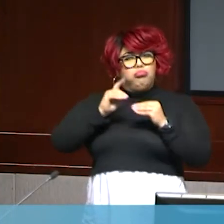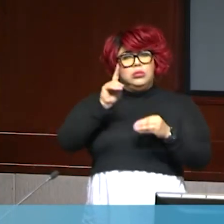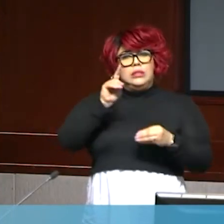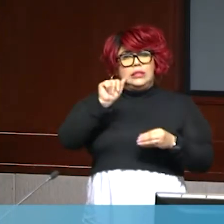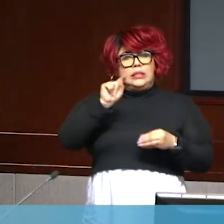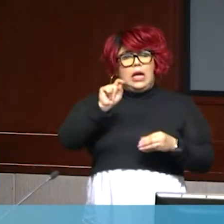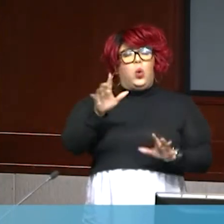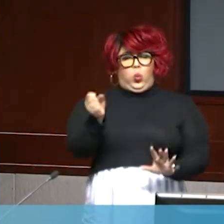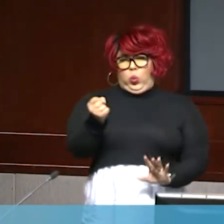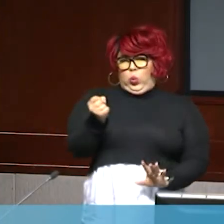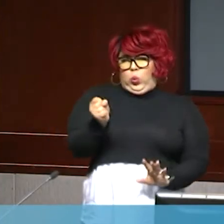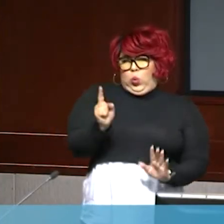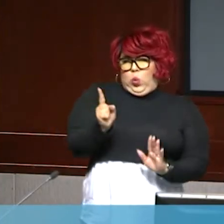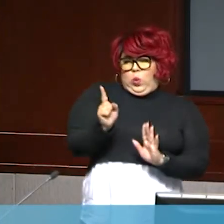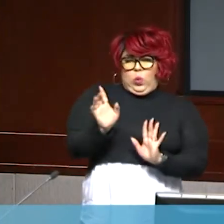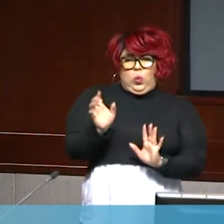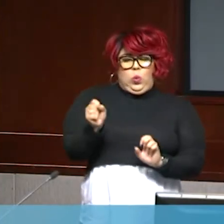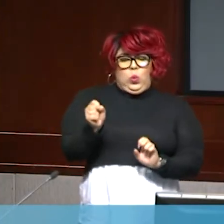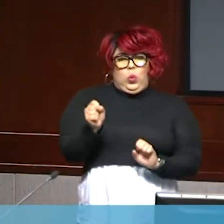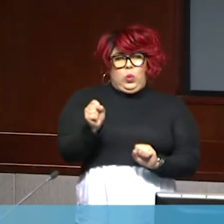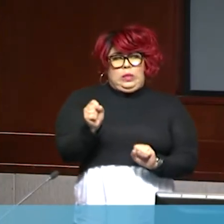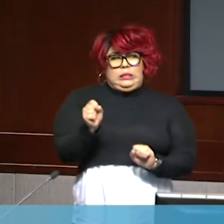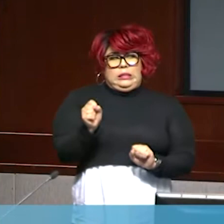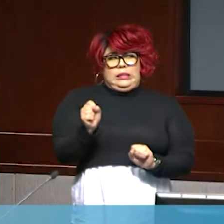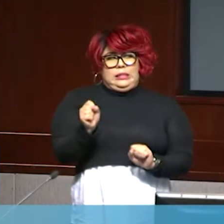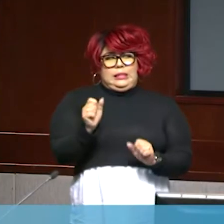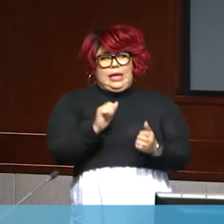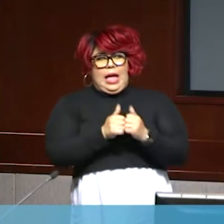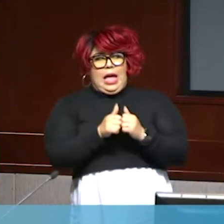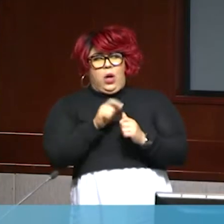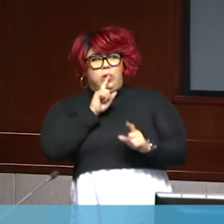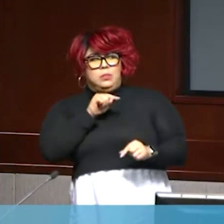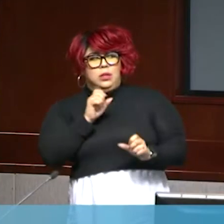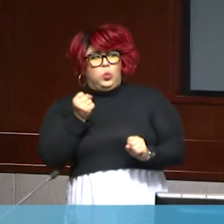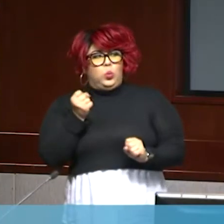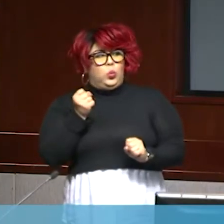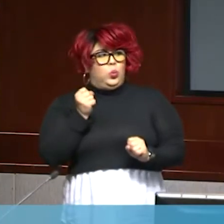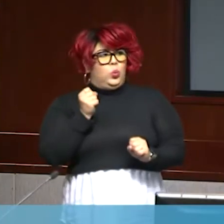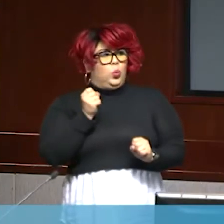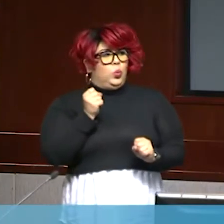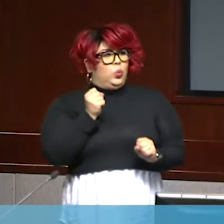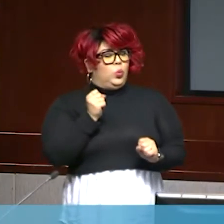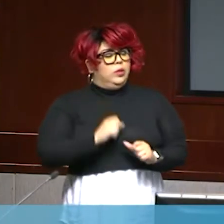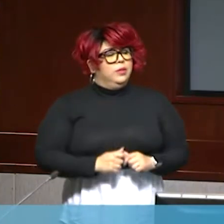Give me 1 second to figure out how to respond best to that.